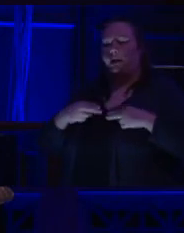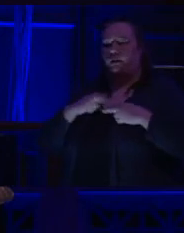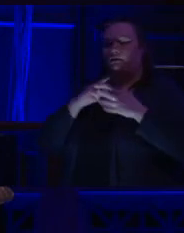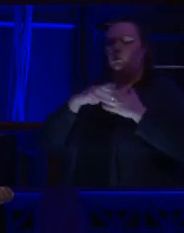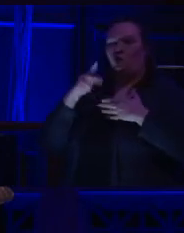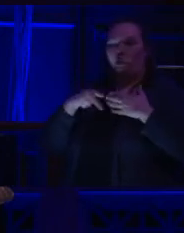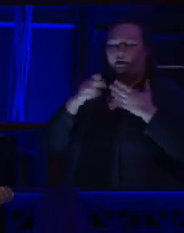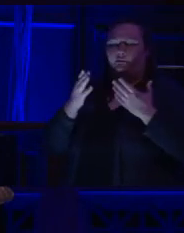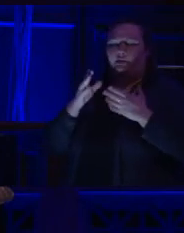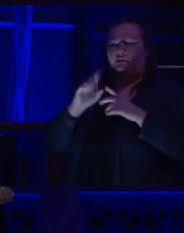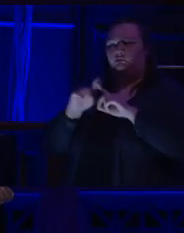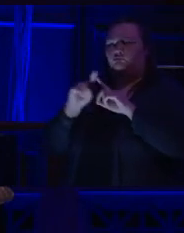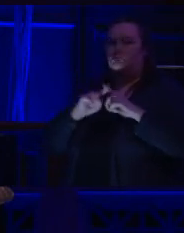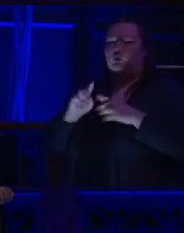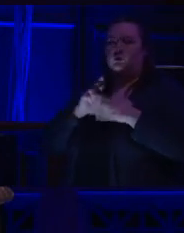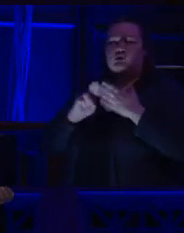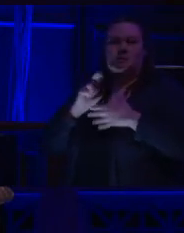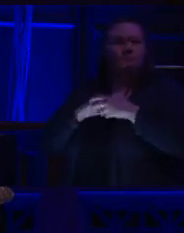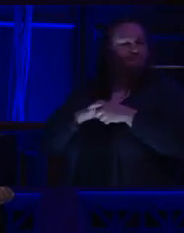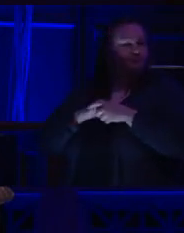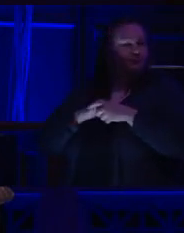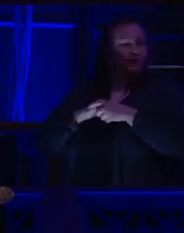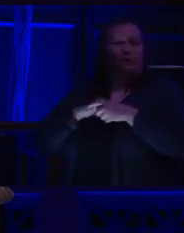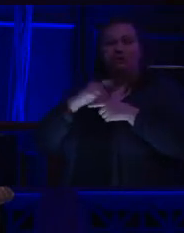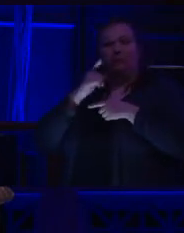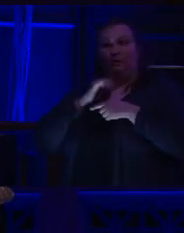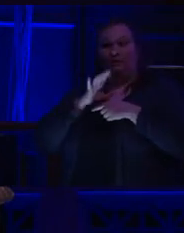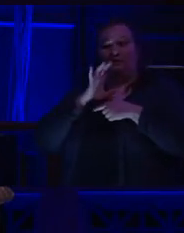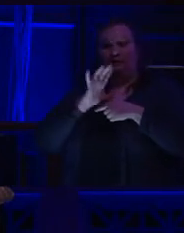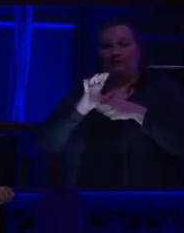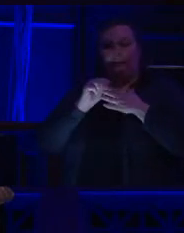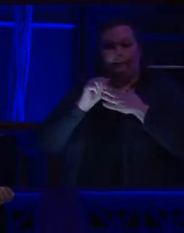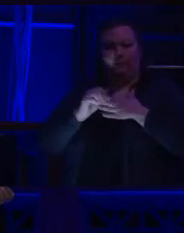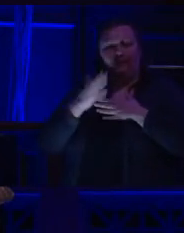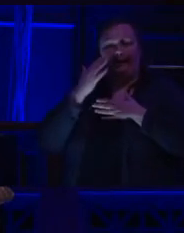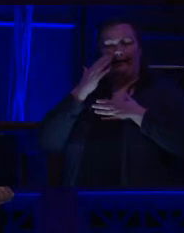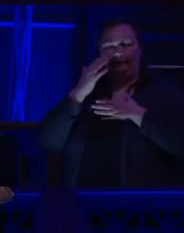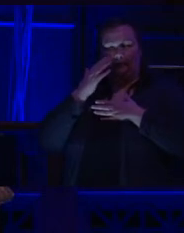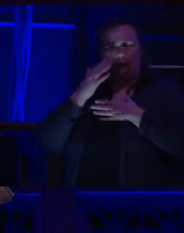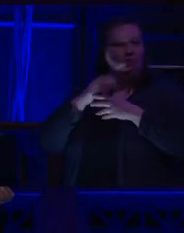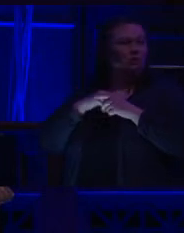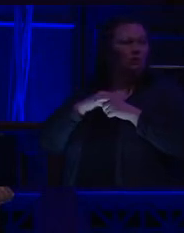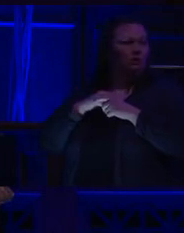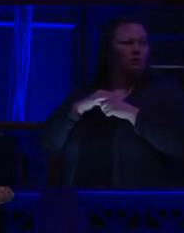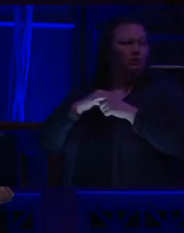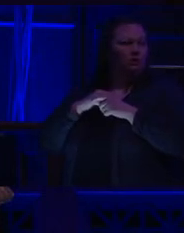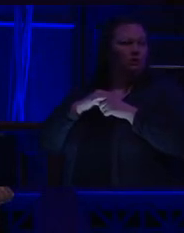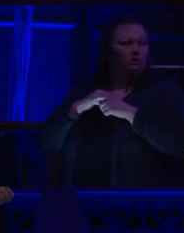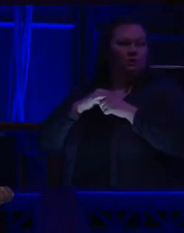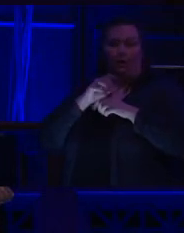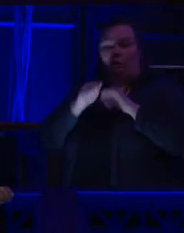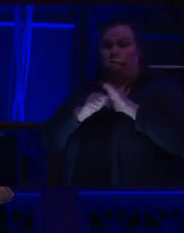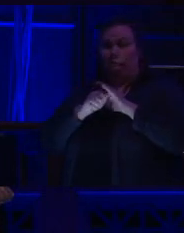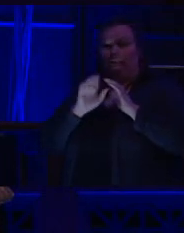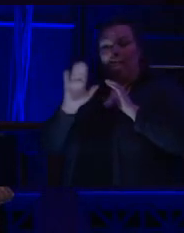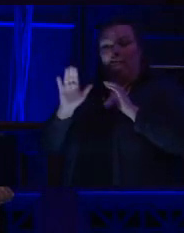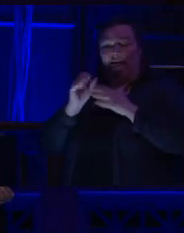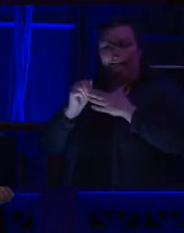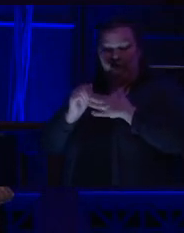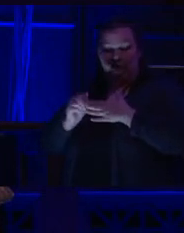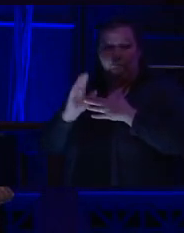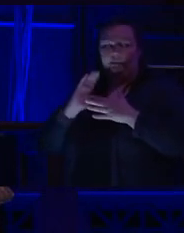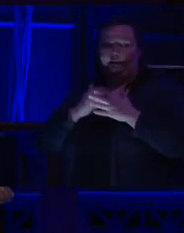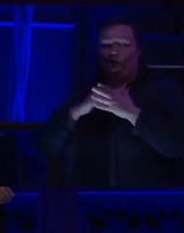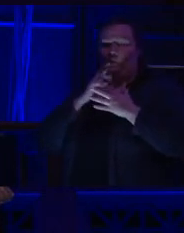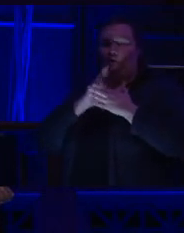previous universities. Because of his leadership, I know that under his leadership, the arts and humanities